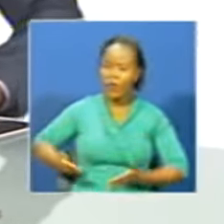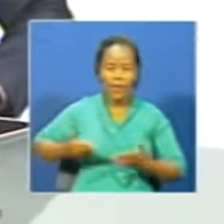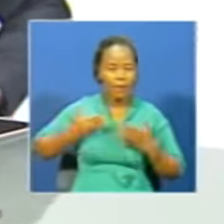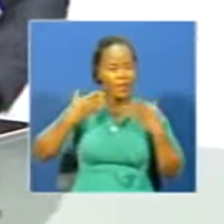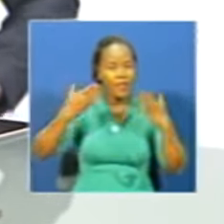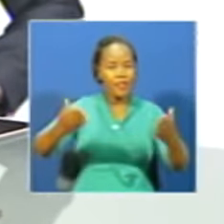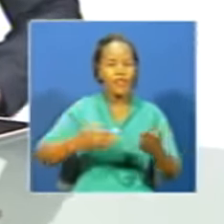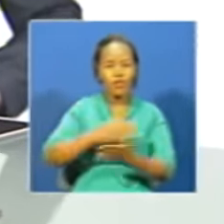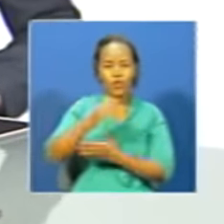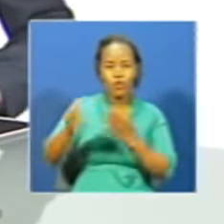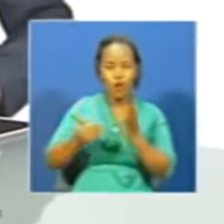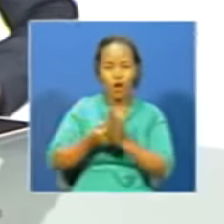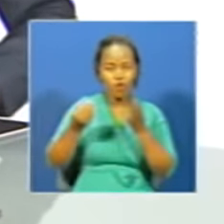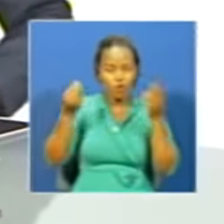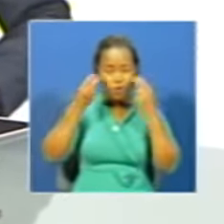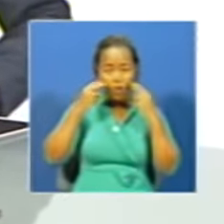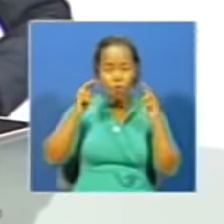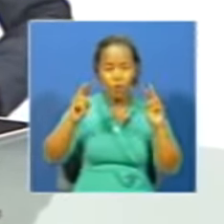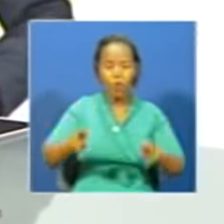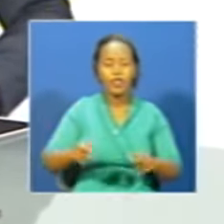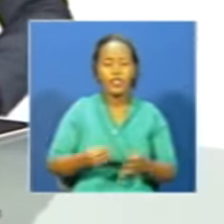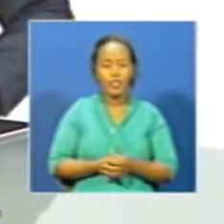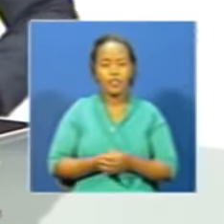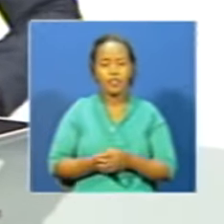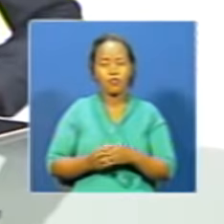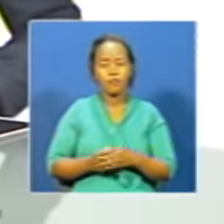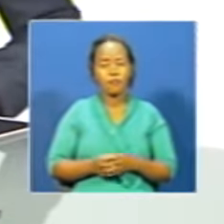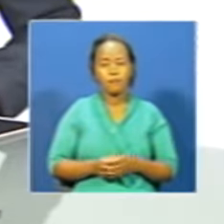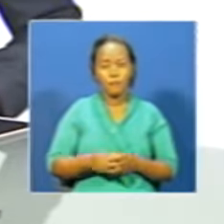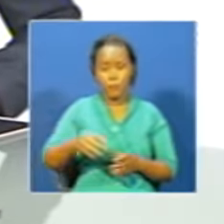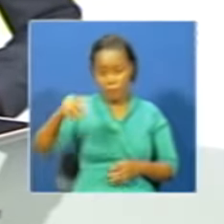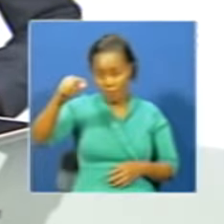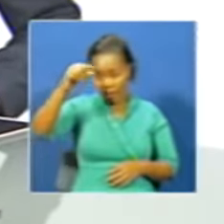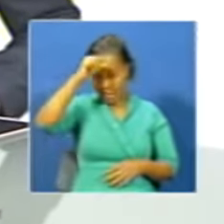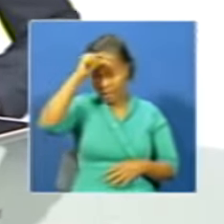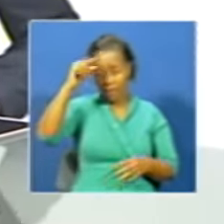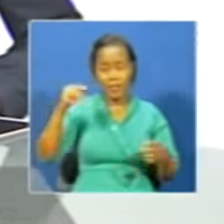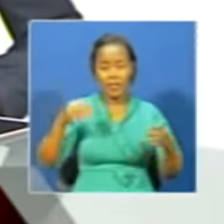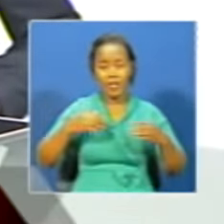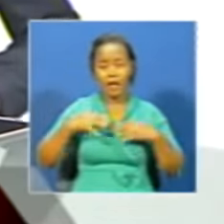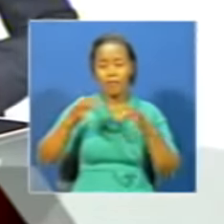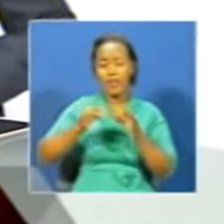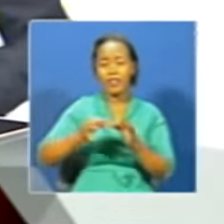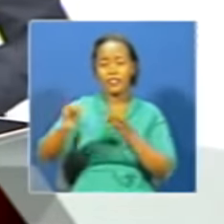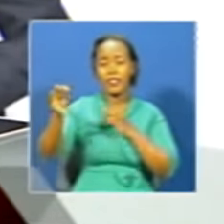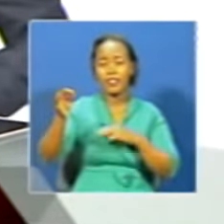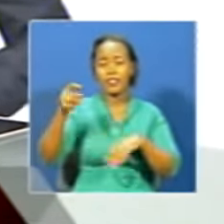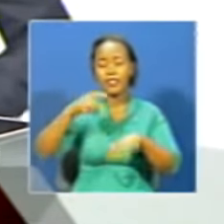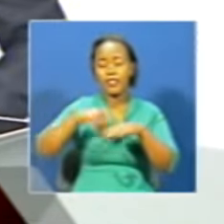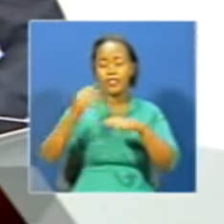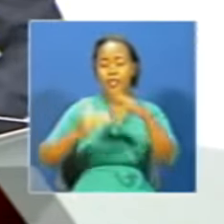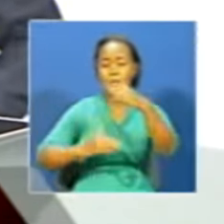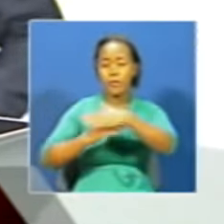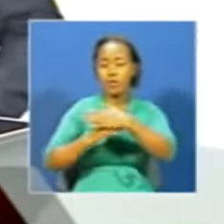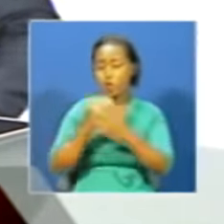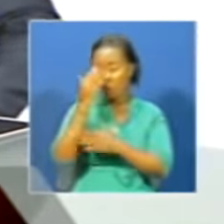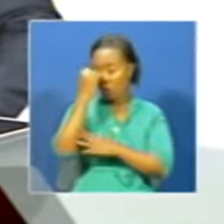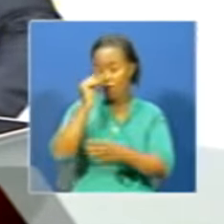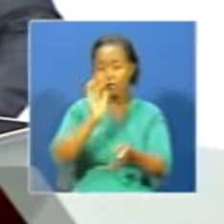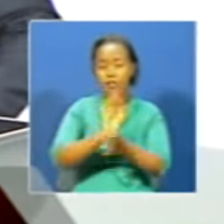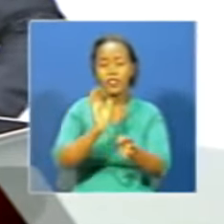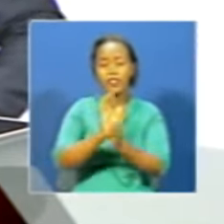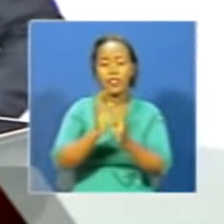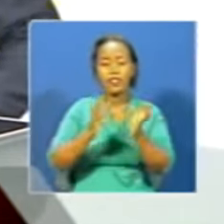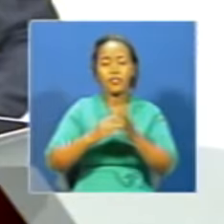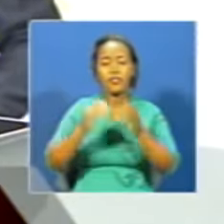with us. We begin our coverage tonight with our top story. The government has extended the time limit for the Interfaith Council for